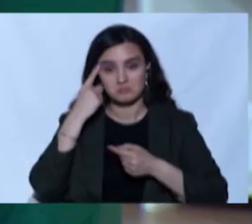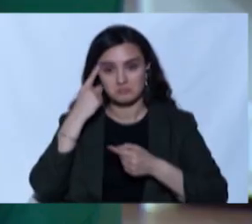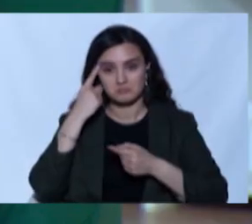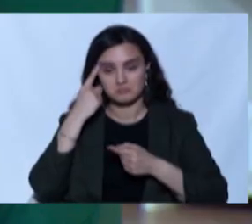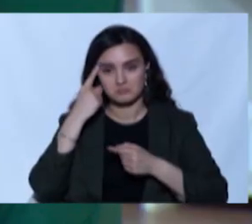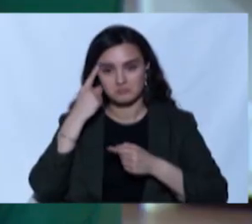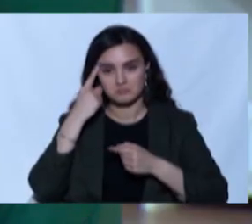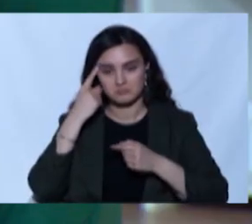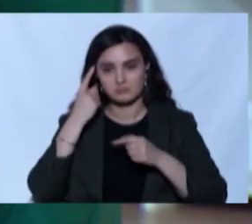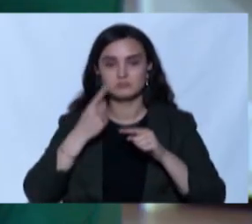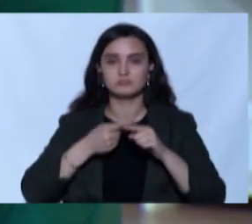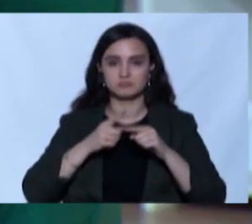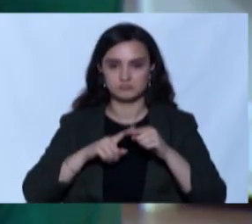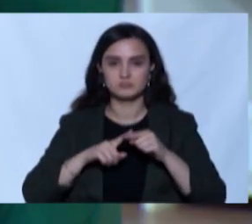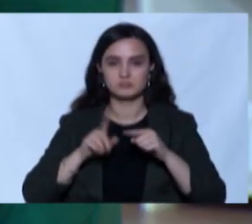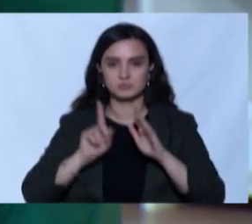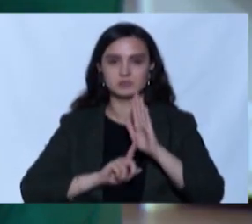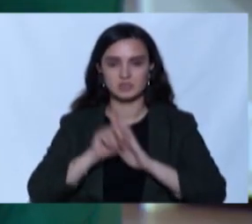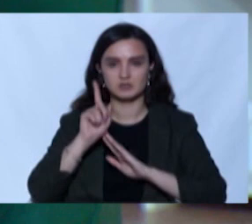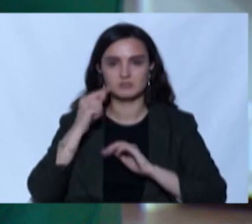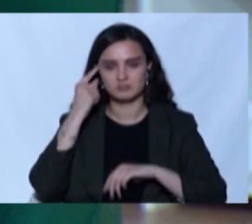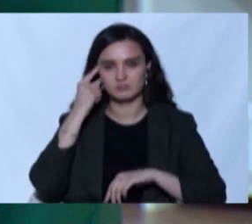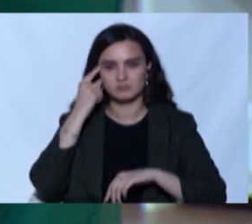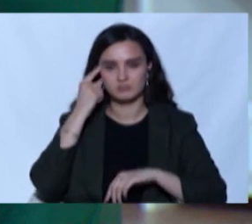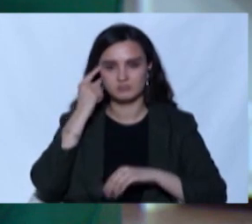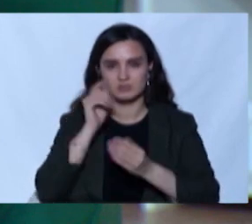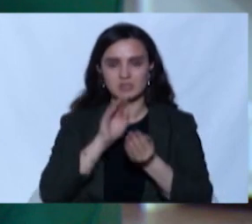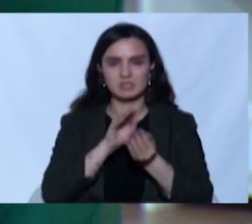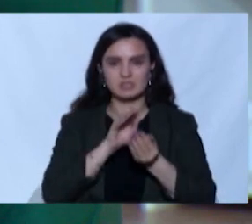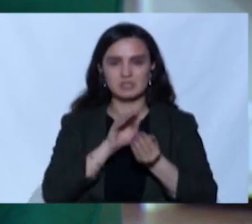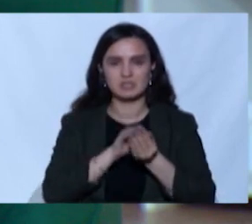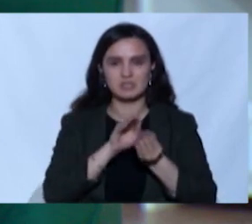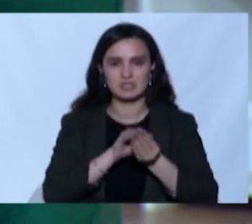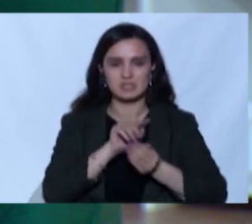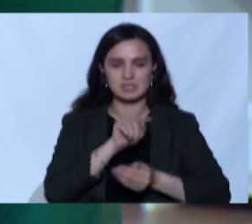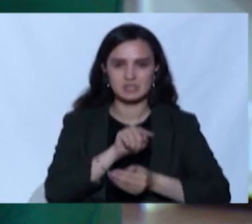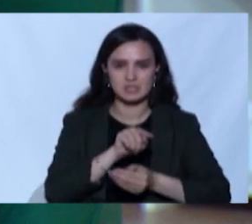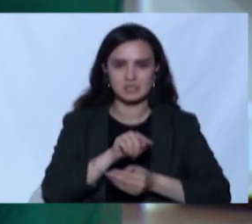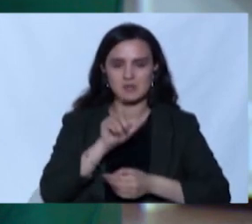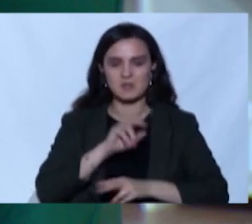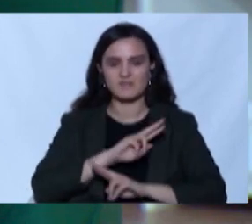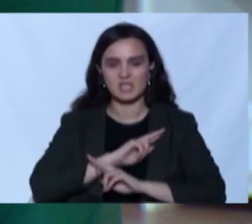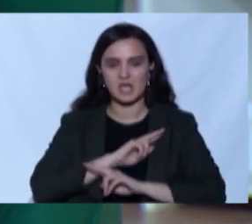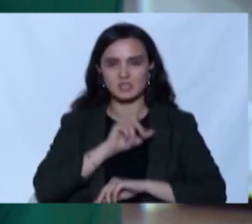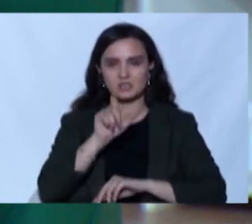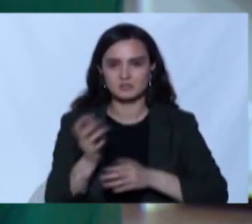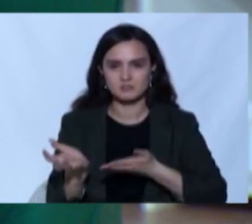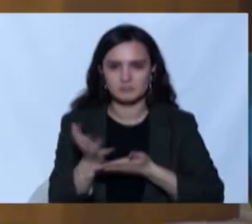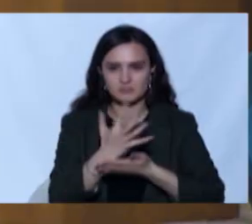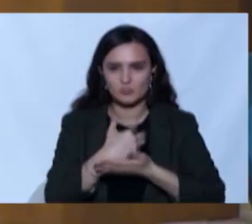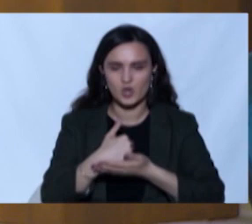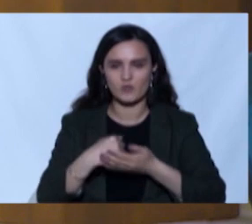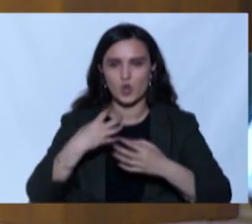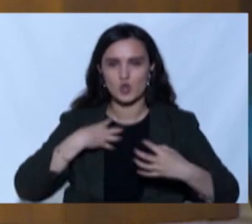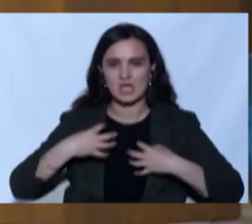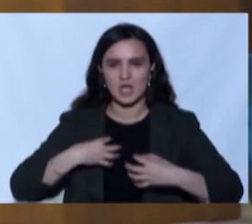much so that he starts getting grave robbers to dig up dead bodies, to collect organs, and